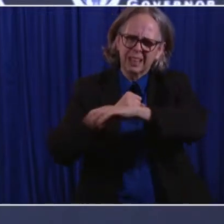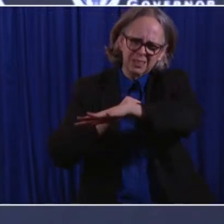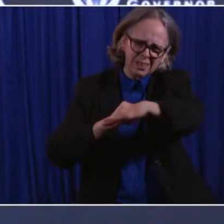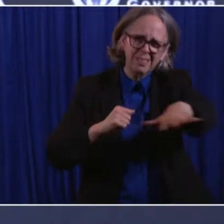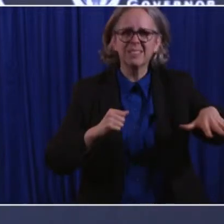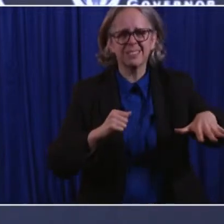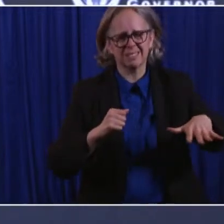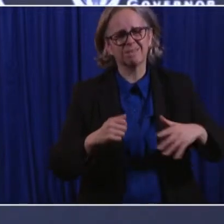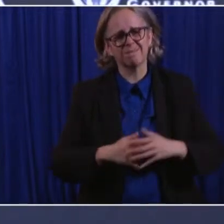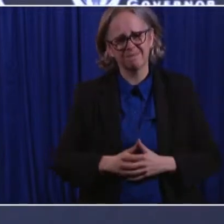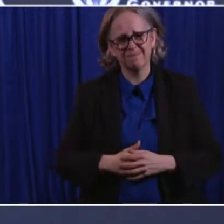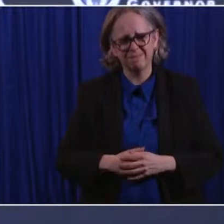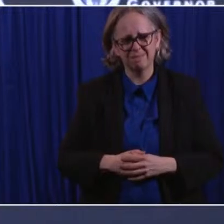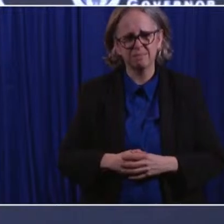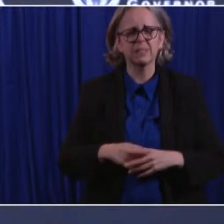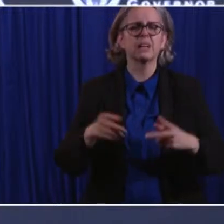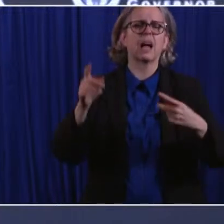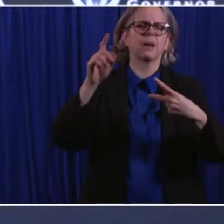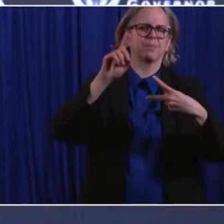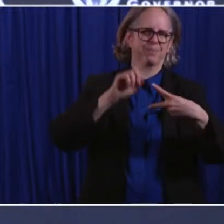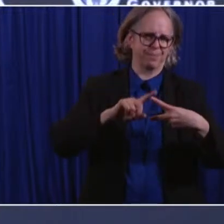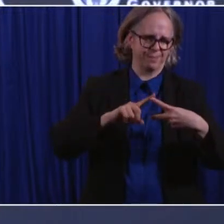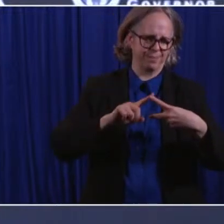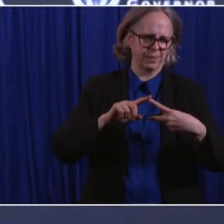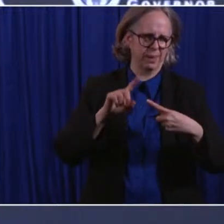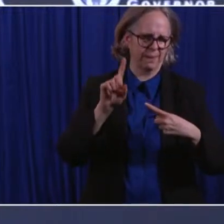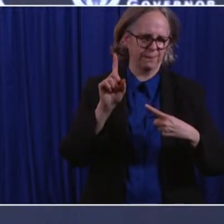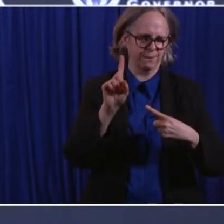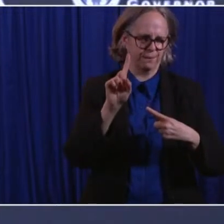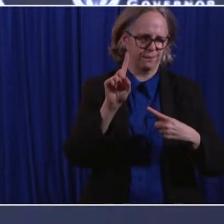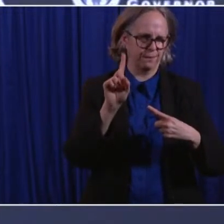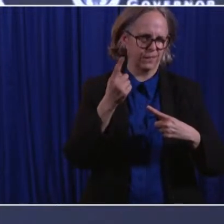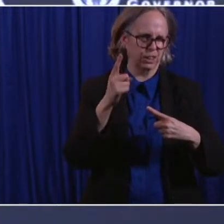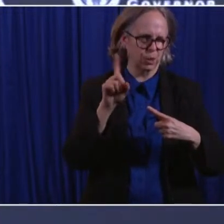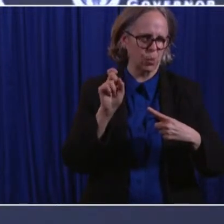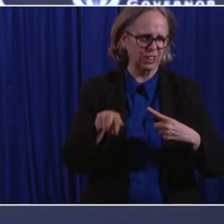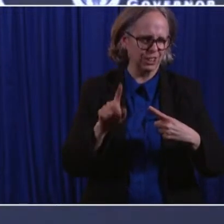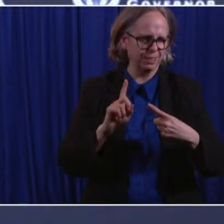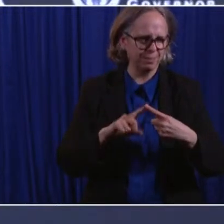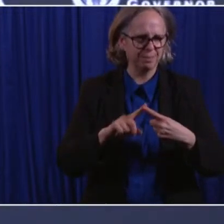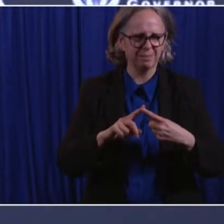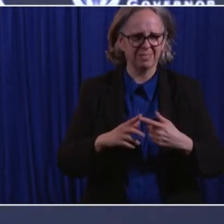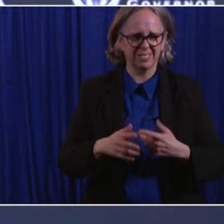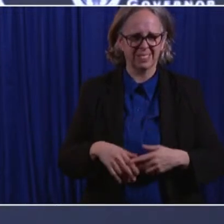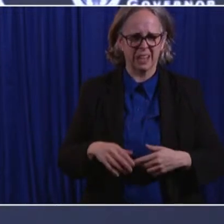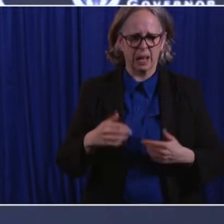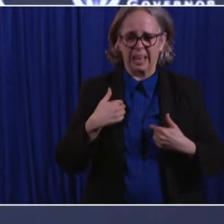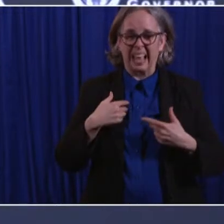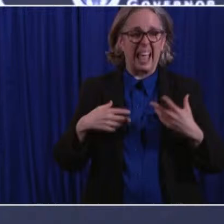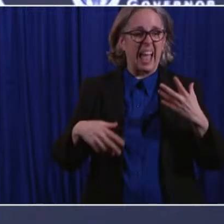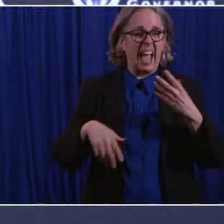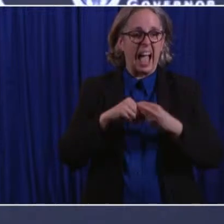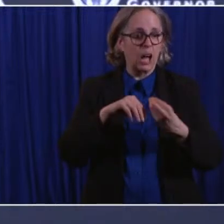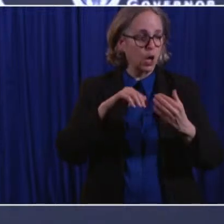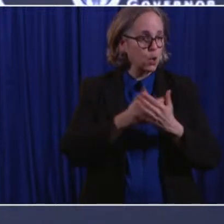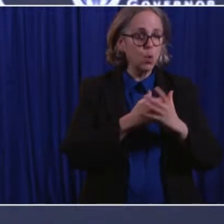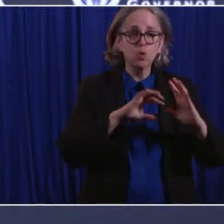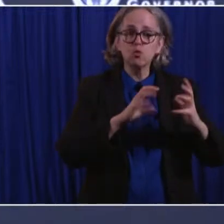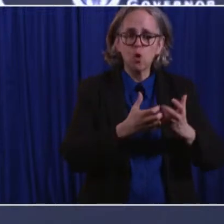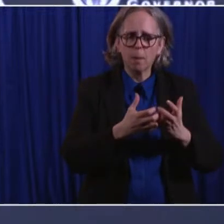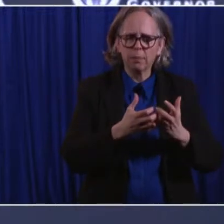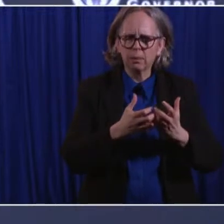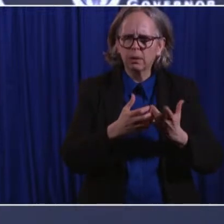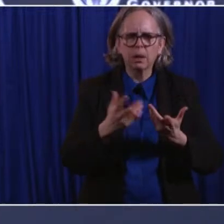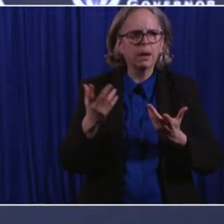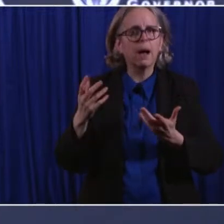your first question, what providers tell us is every time we open it up, there's a big swell for a couple weeks, and then